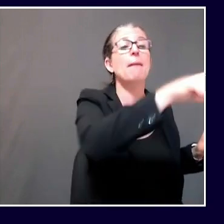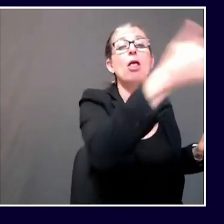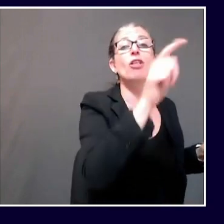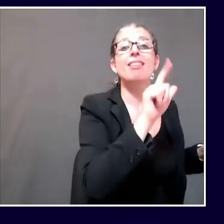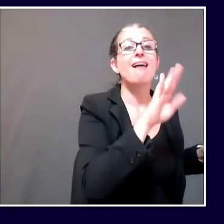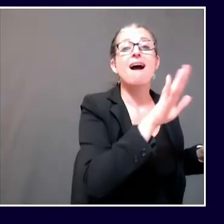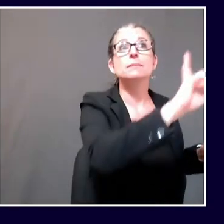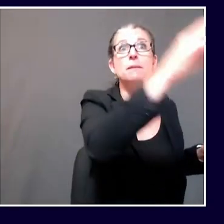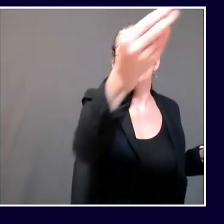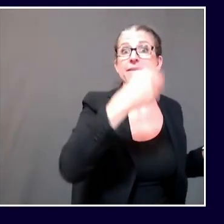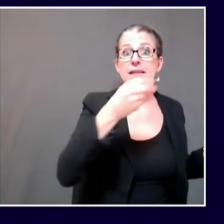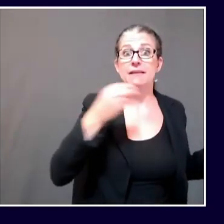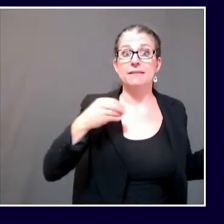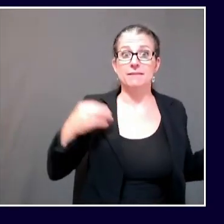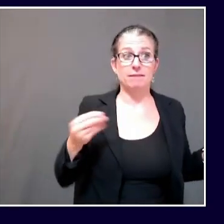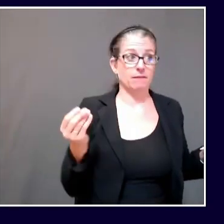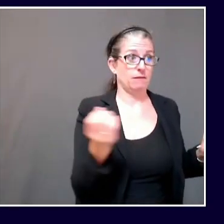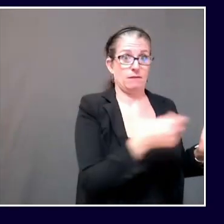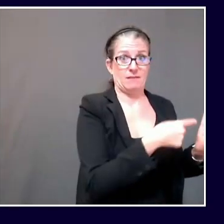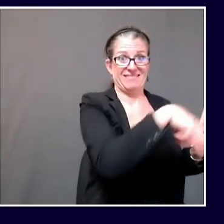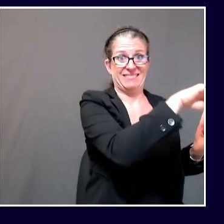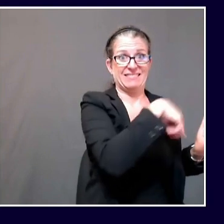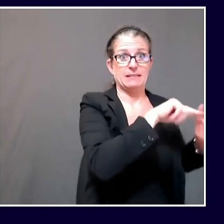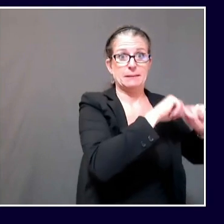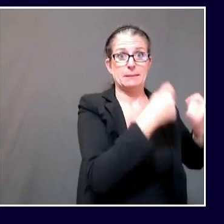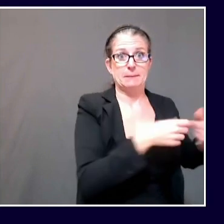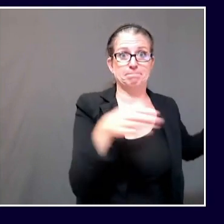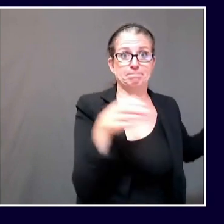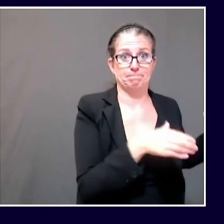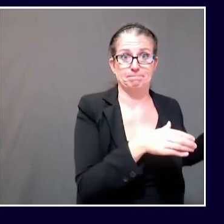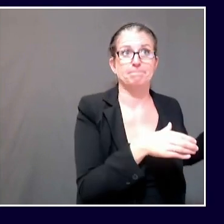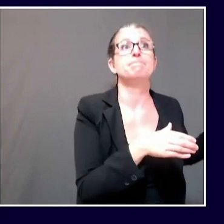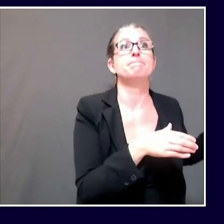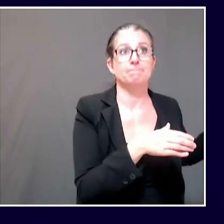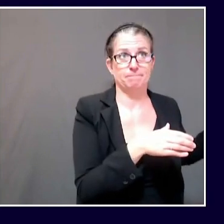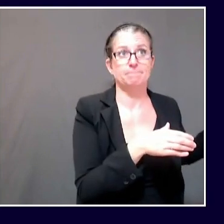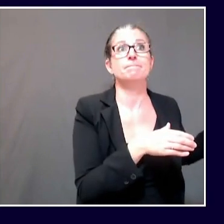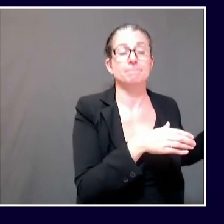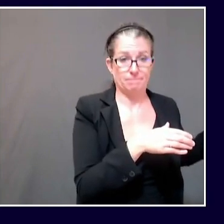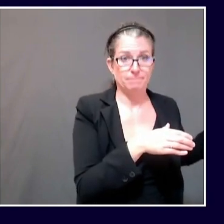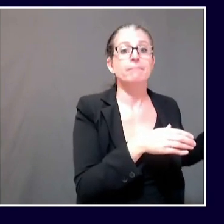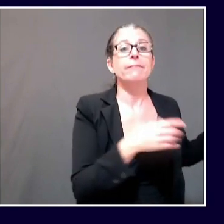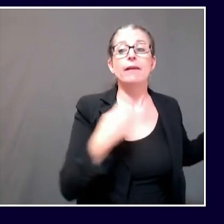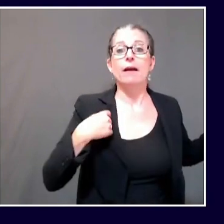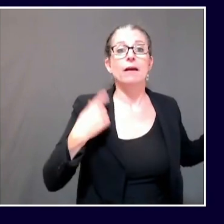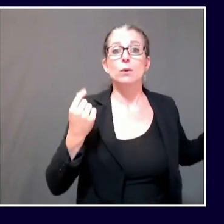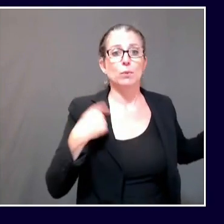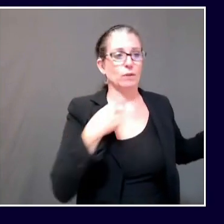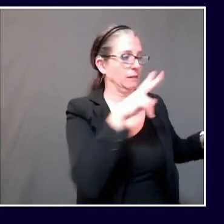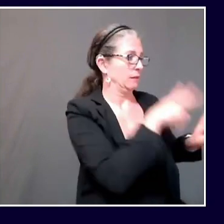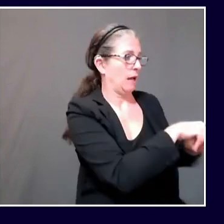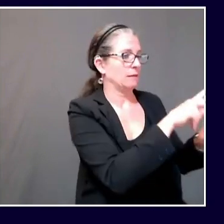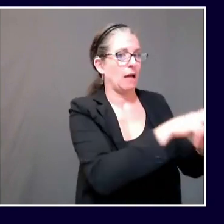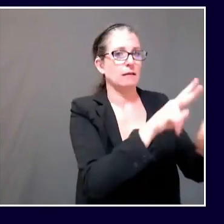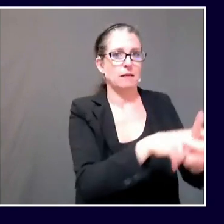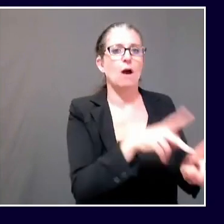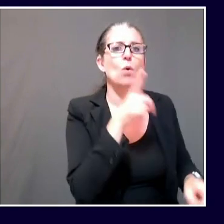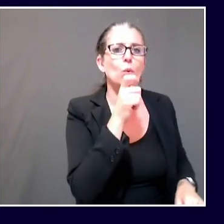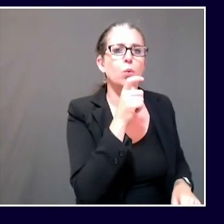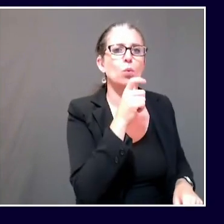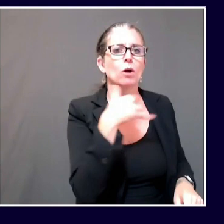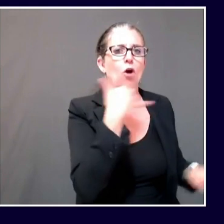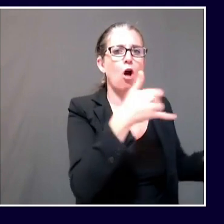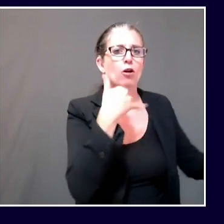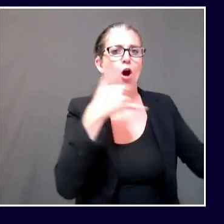cases. And they say, where have you been in the past 14 days? Where is everywhere that you visited? And who is everyone that you've come